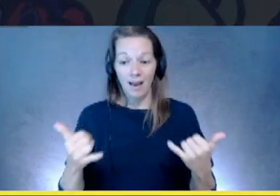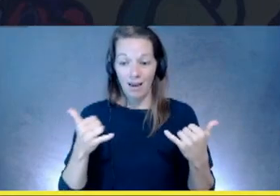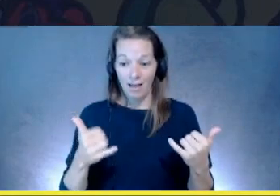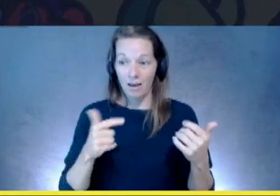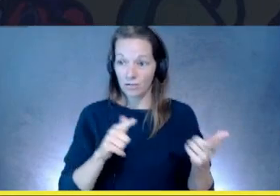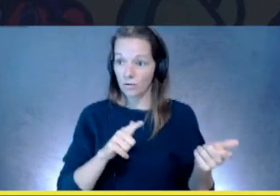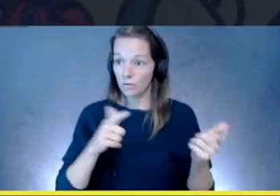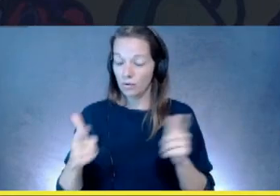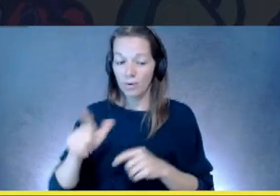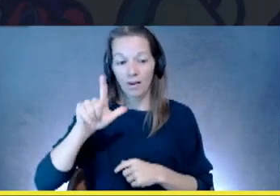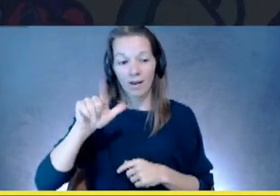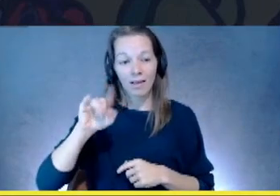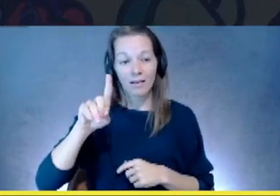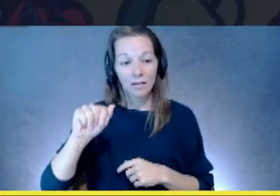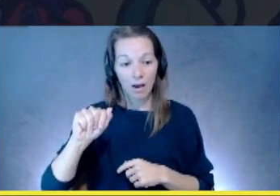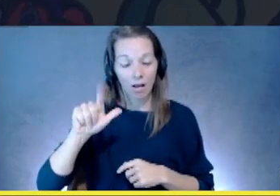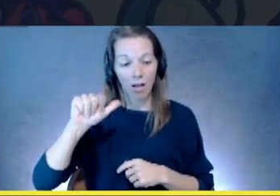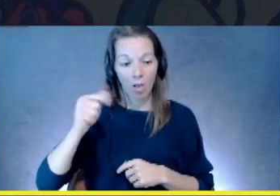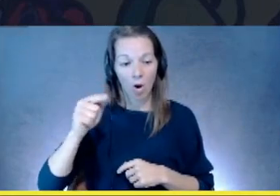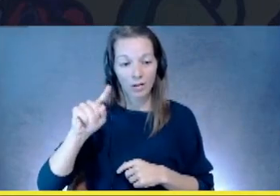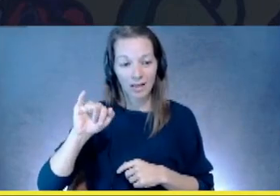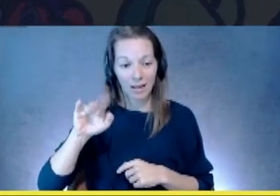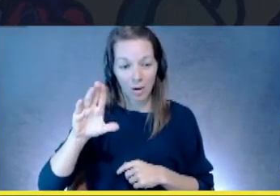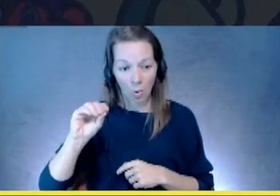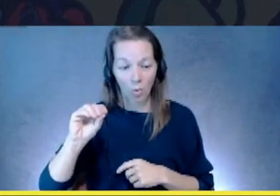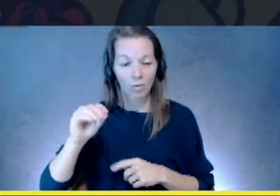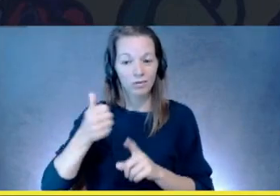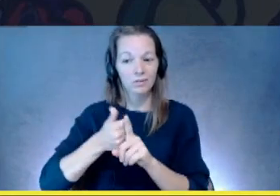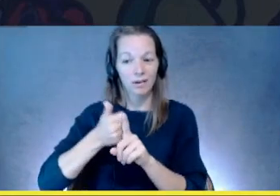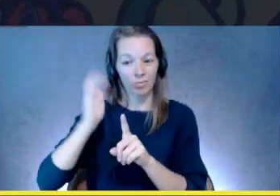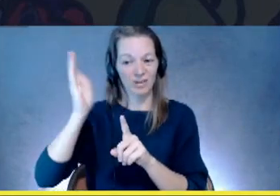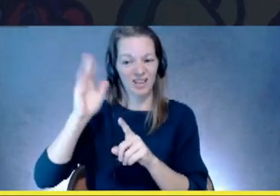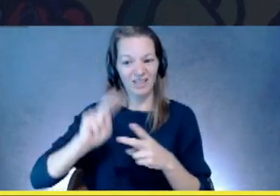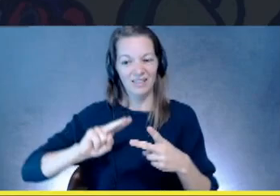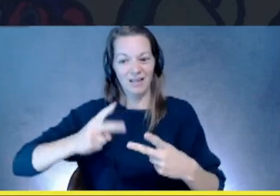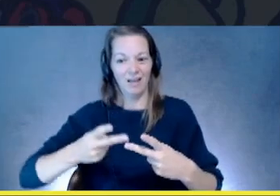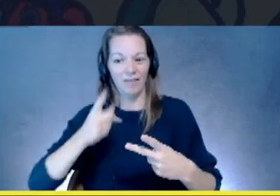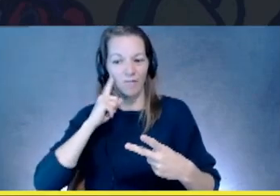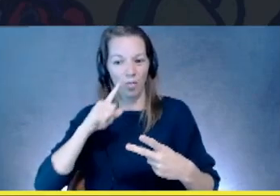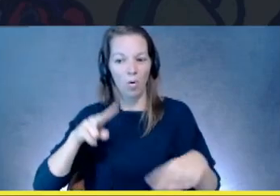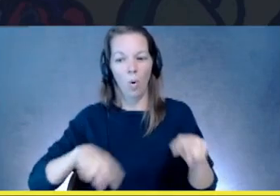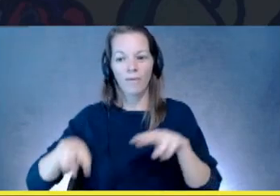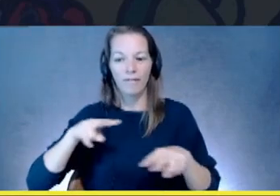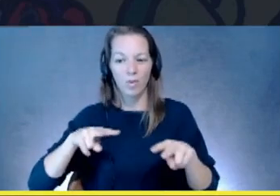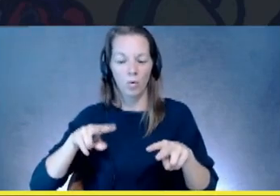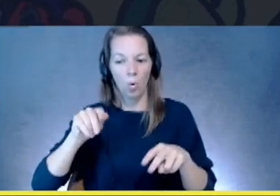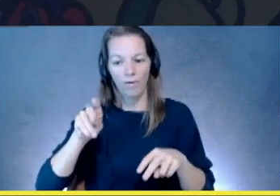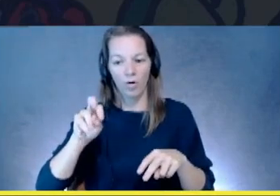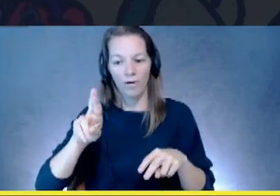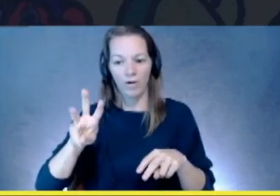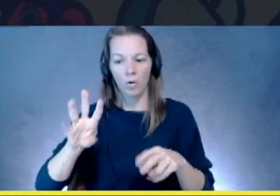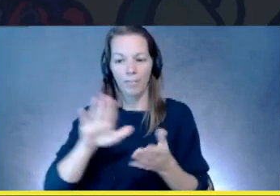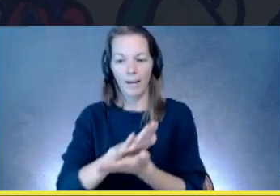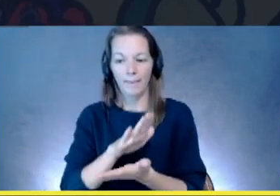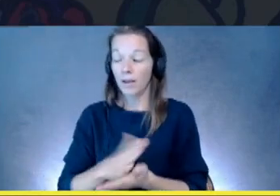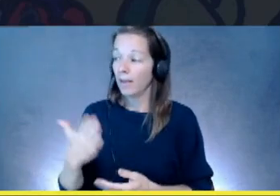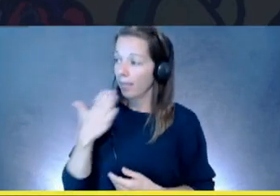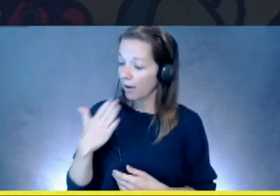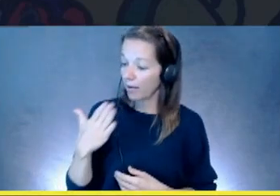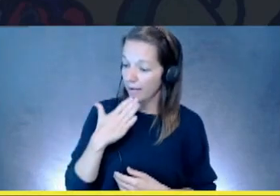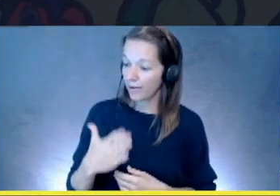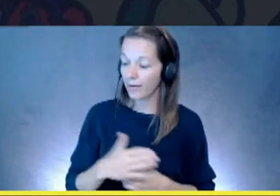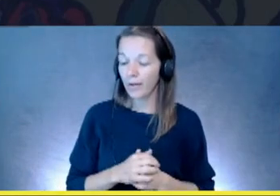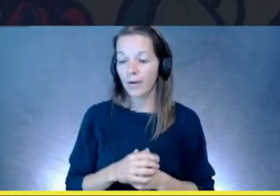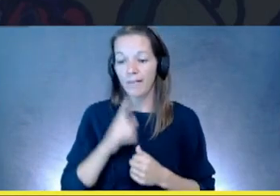Linda Longbalil to present the second of the overview papers. Over to you. Thank you. Thank you for this opportunity